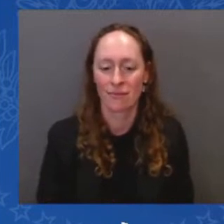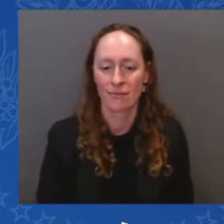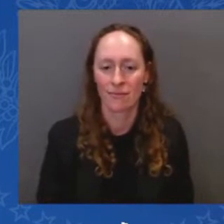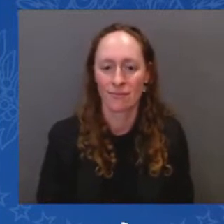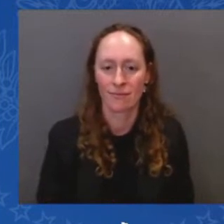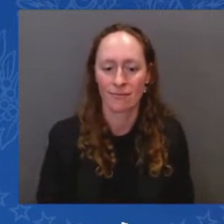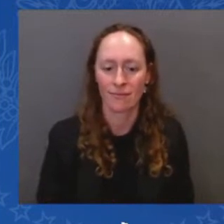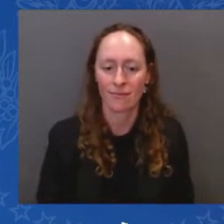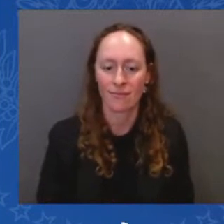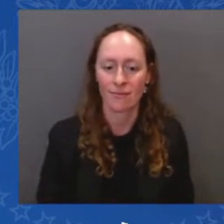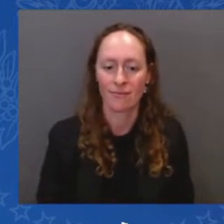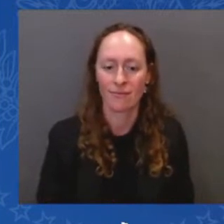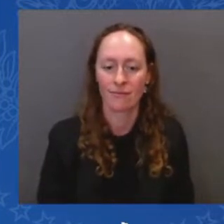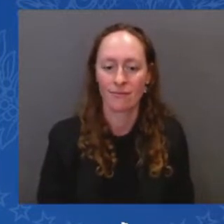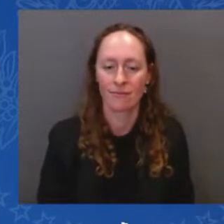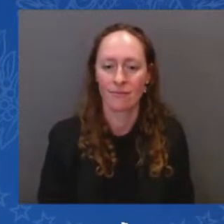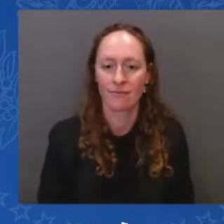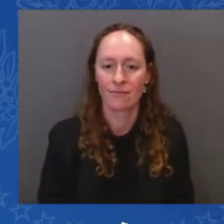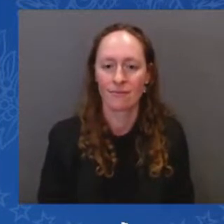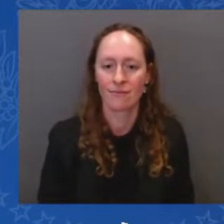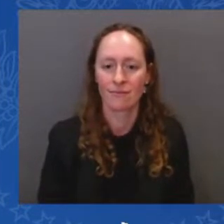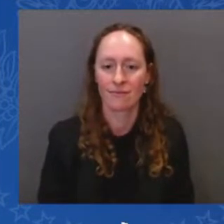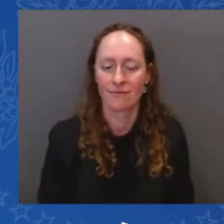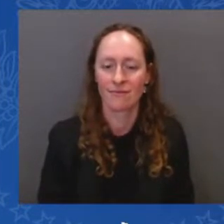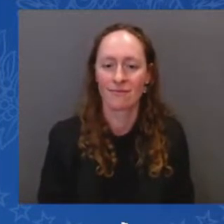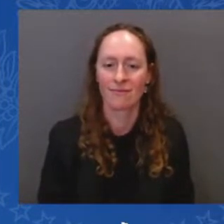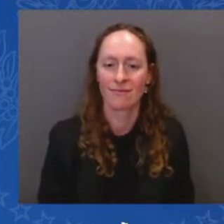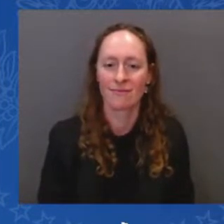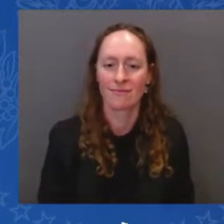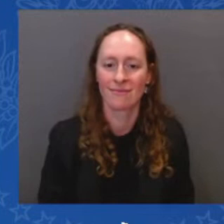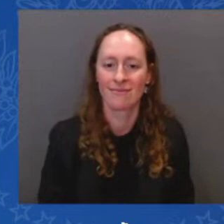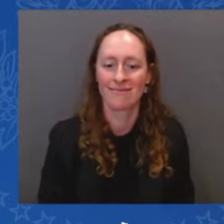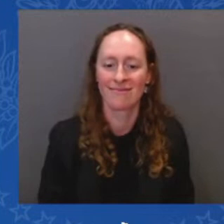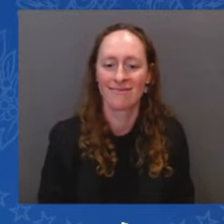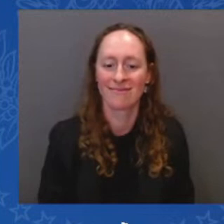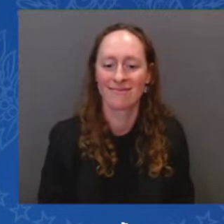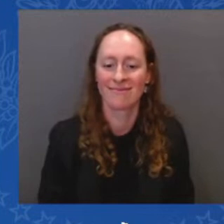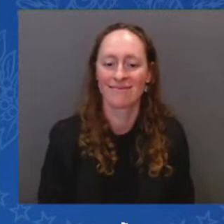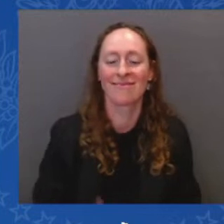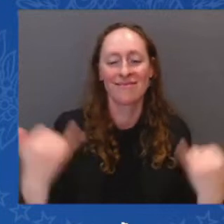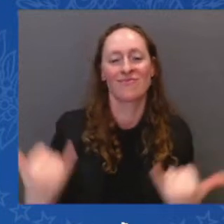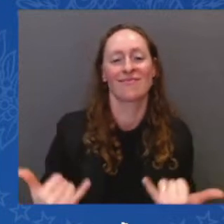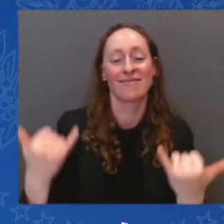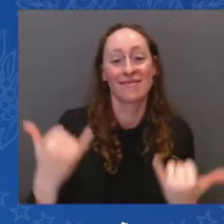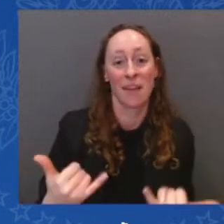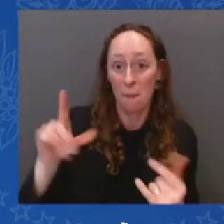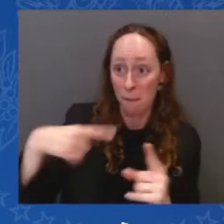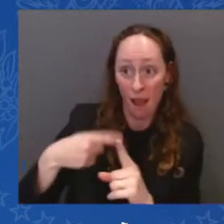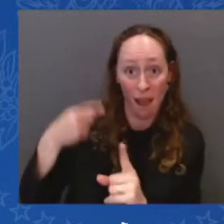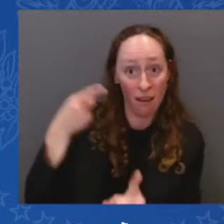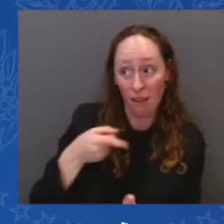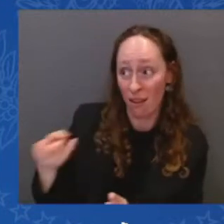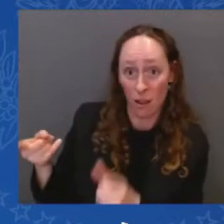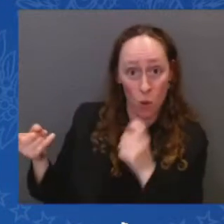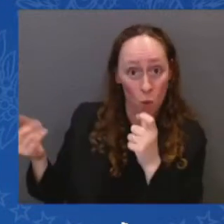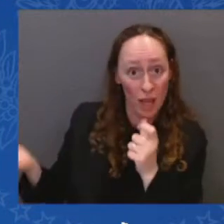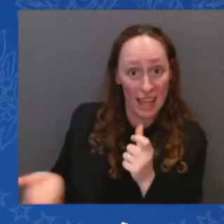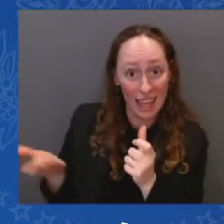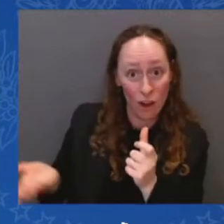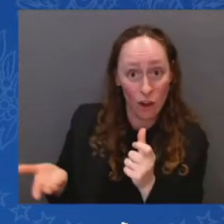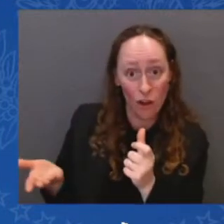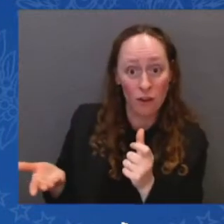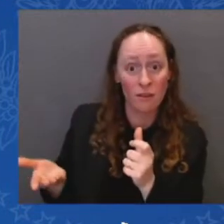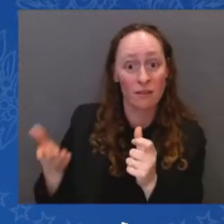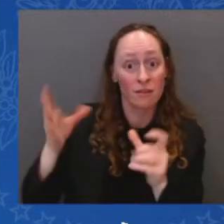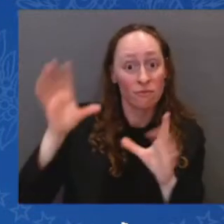But today is not about anyone up here on this stage. It's not about the President, the Secretary of Defense, me,